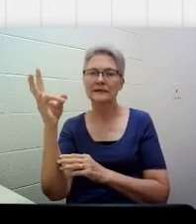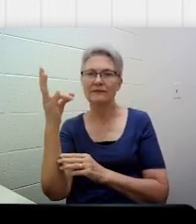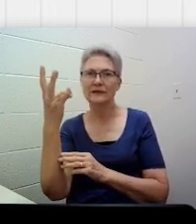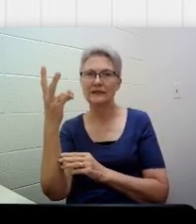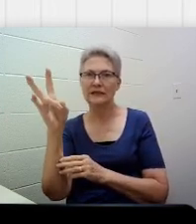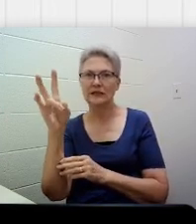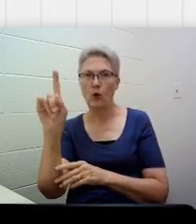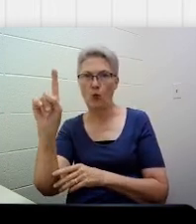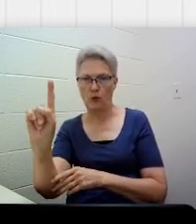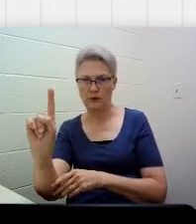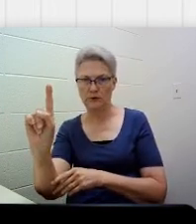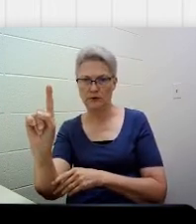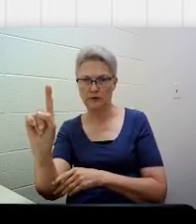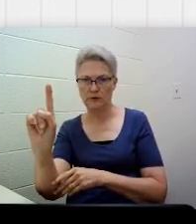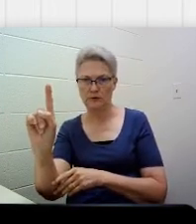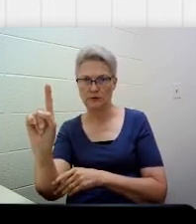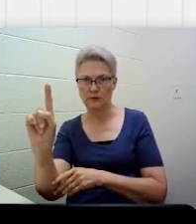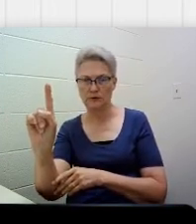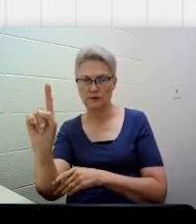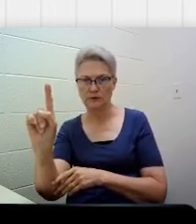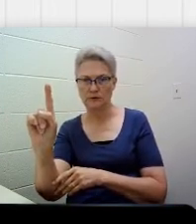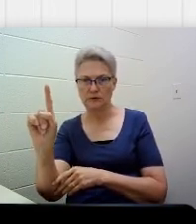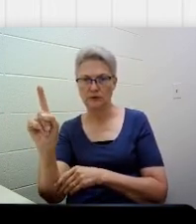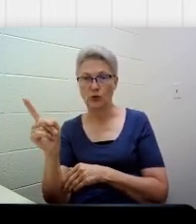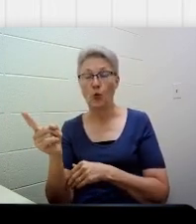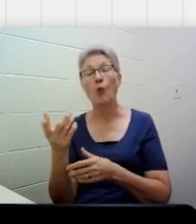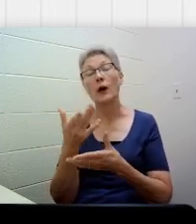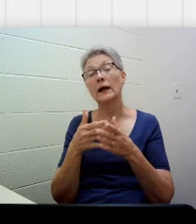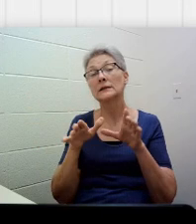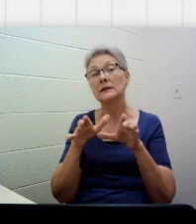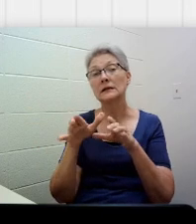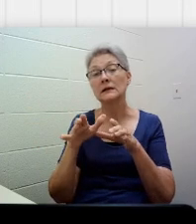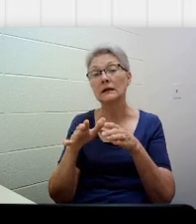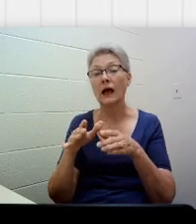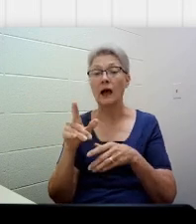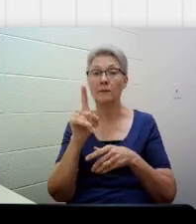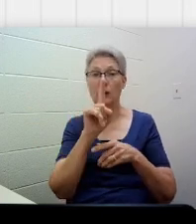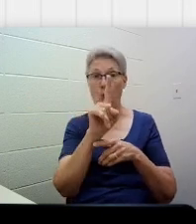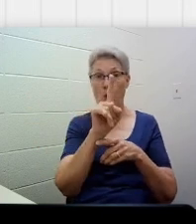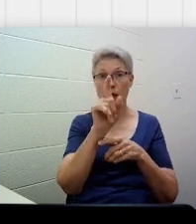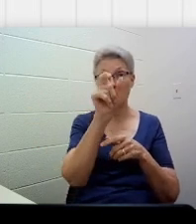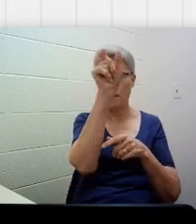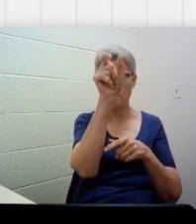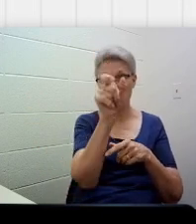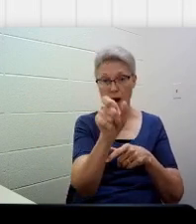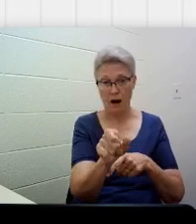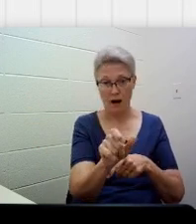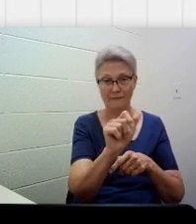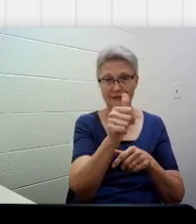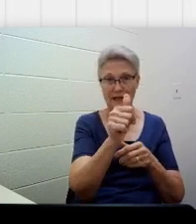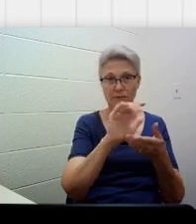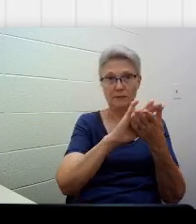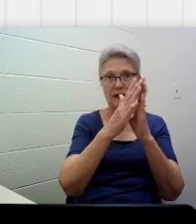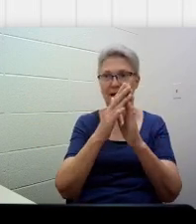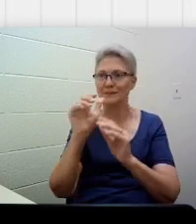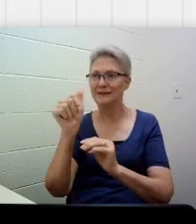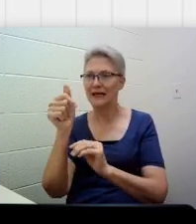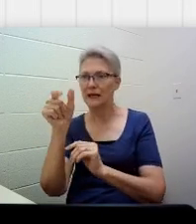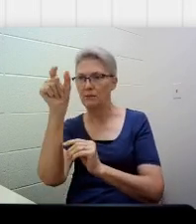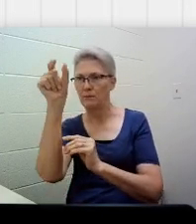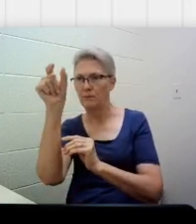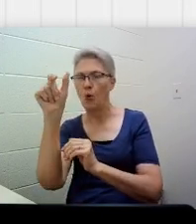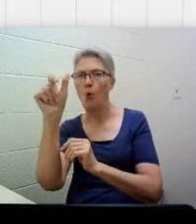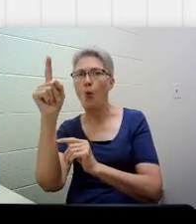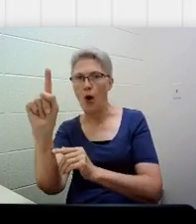and 17 ones. What I did was I turned 1 10 into 10 ones plus the